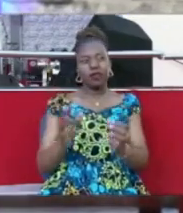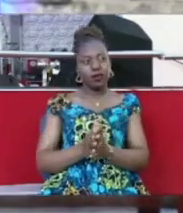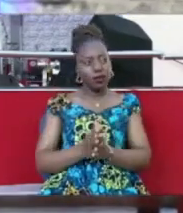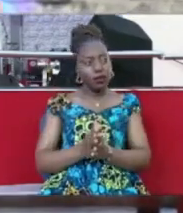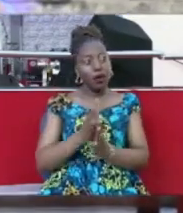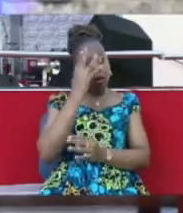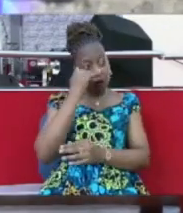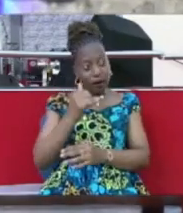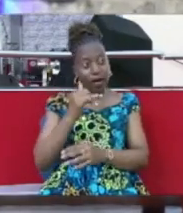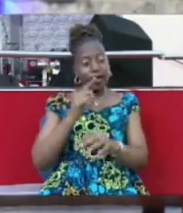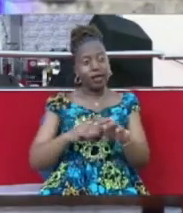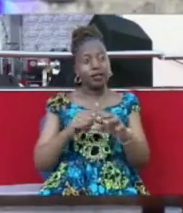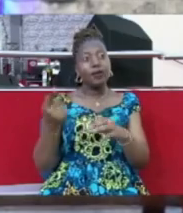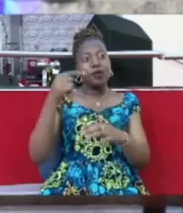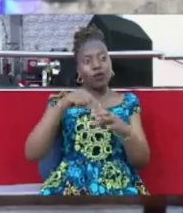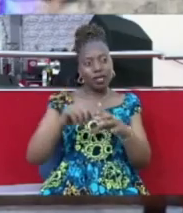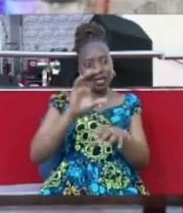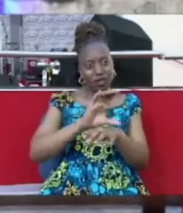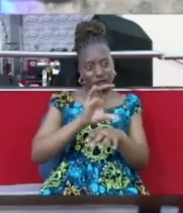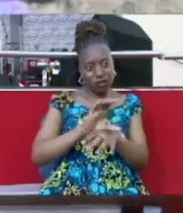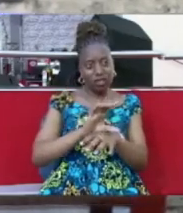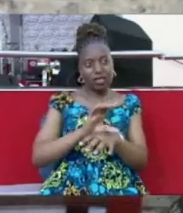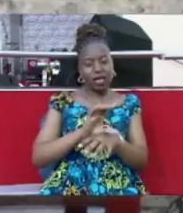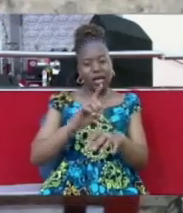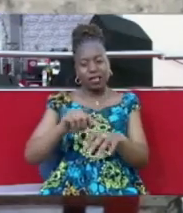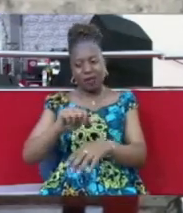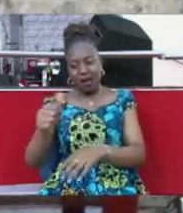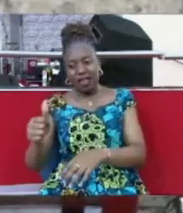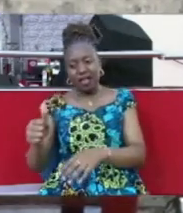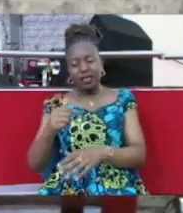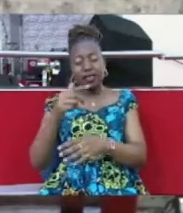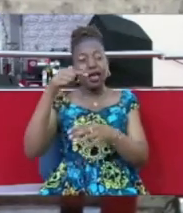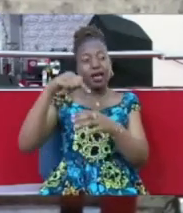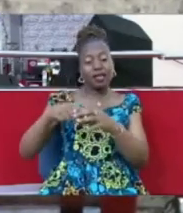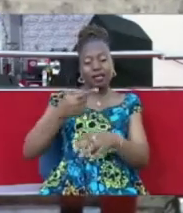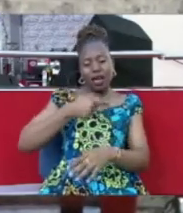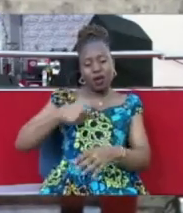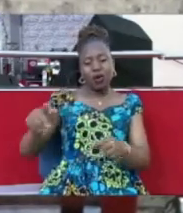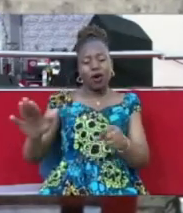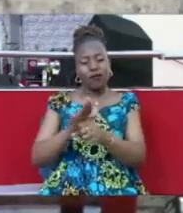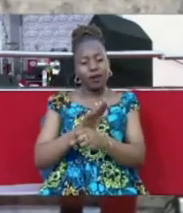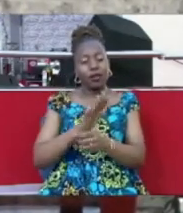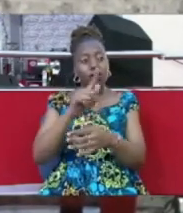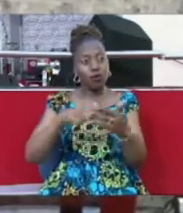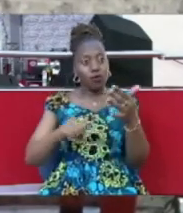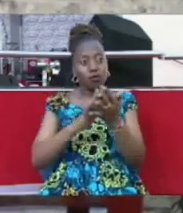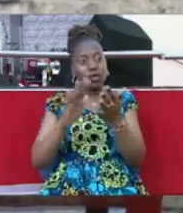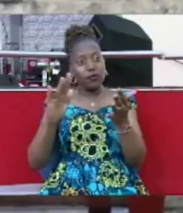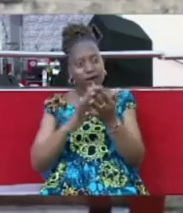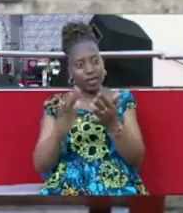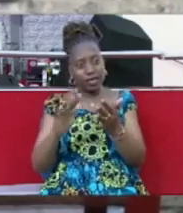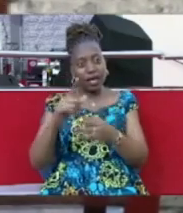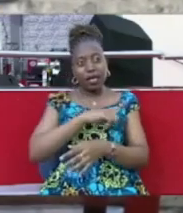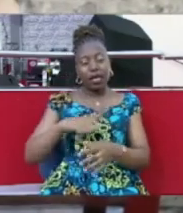as you entered, and as I entered, and as someone else entered, we were filled with praise. The Lord had already put a song in